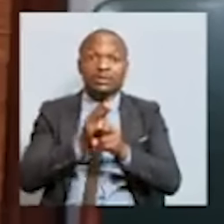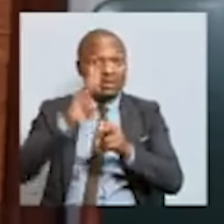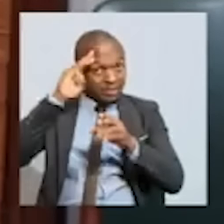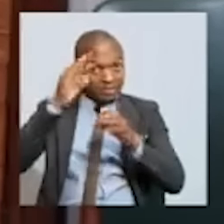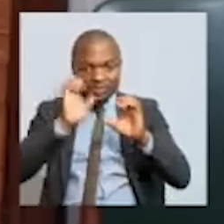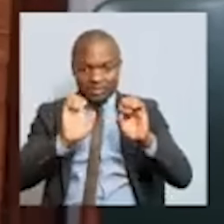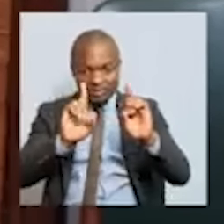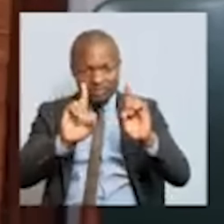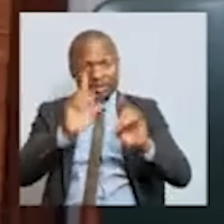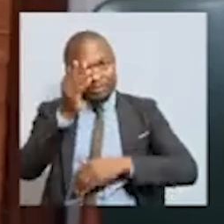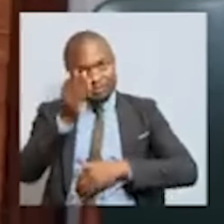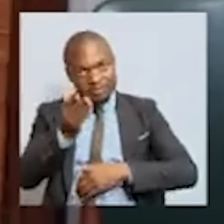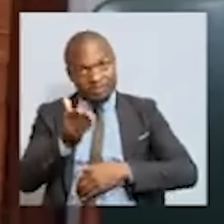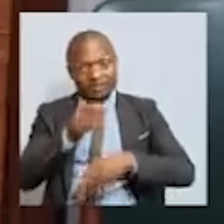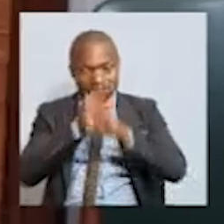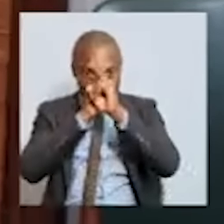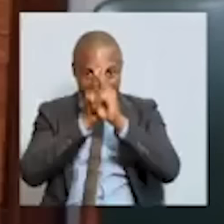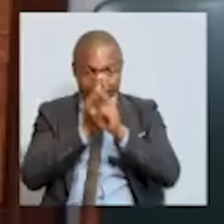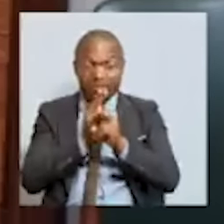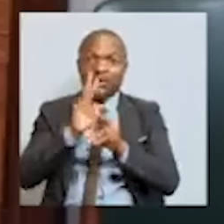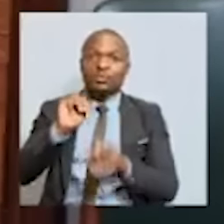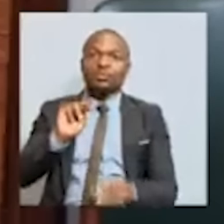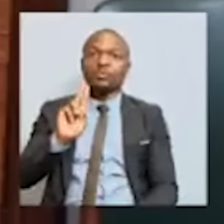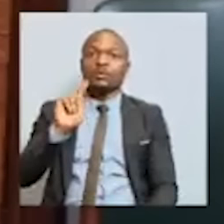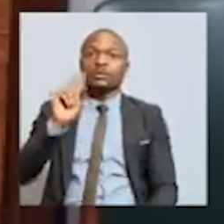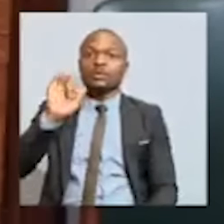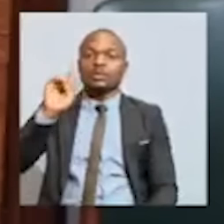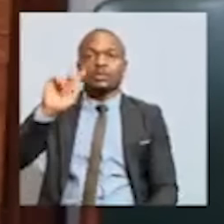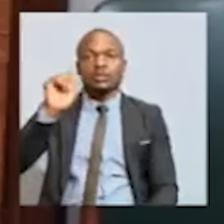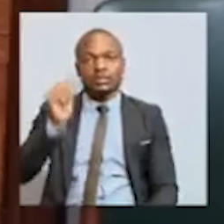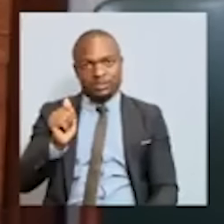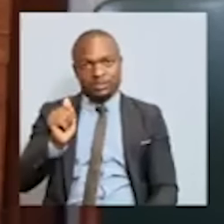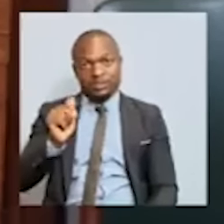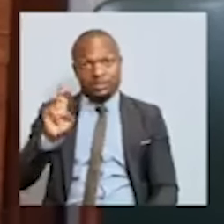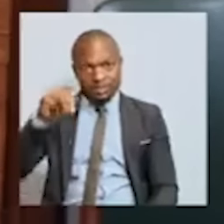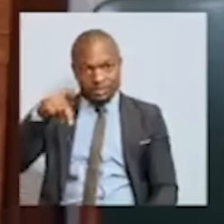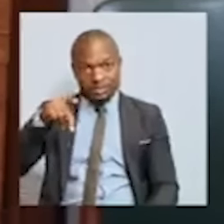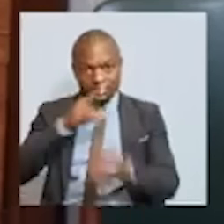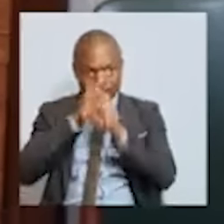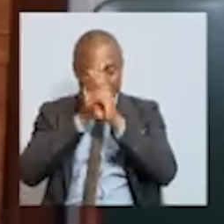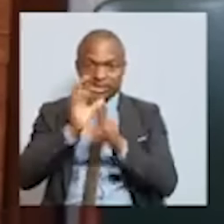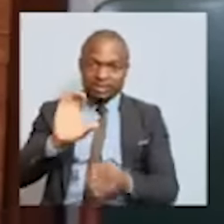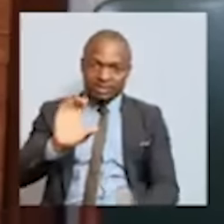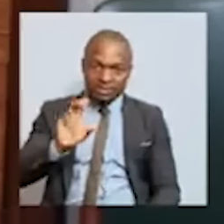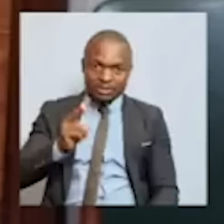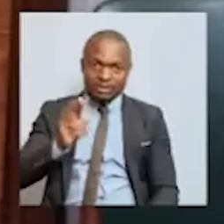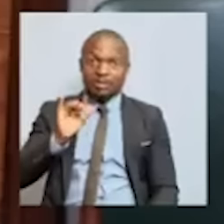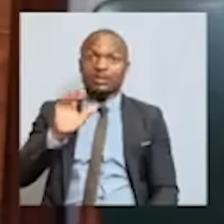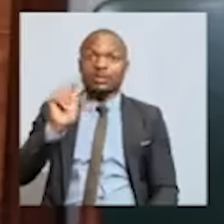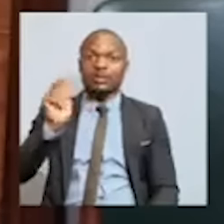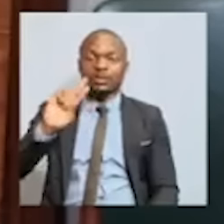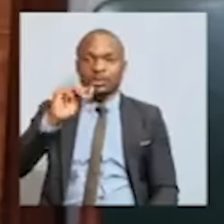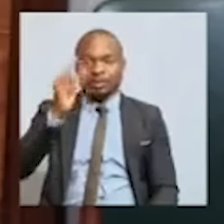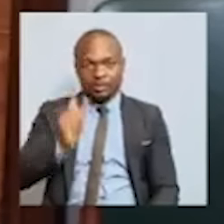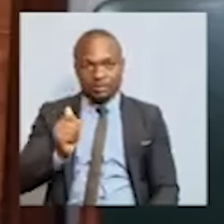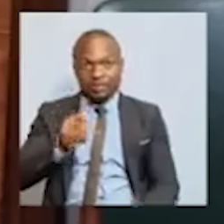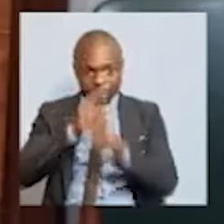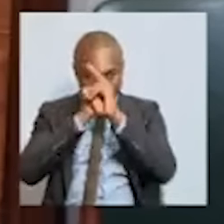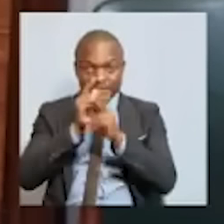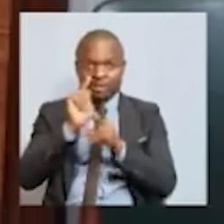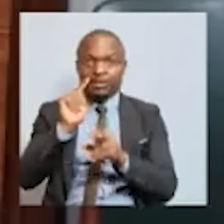MP, Mr. T. E. Mutinta, MP, and Mr. N. Chilangwa, MP, Mr. P.